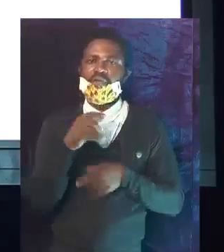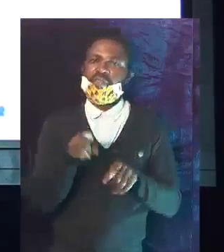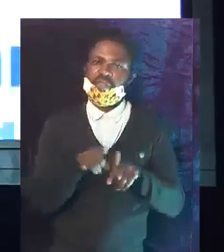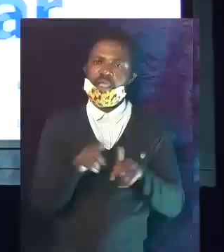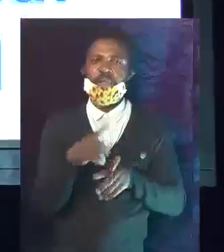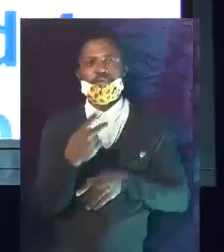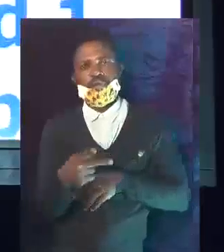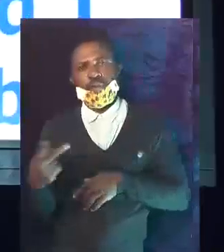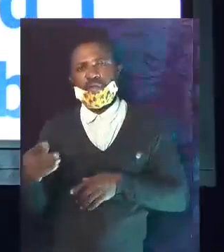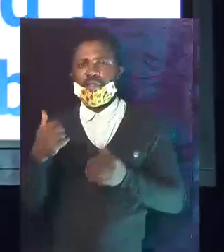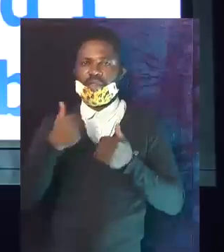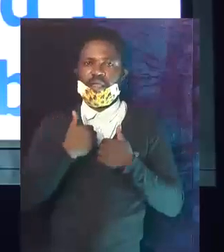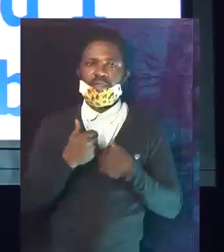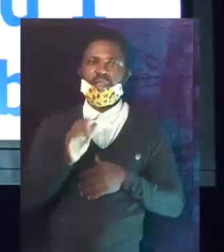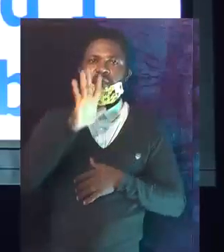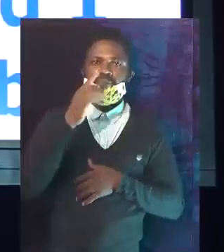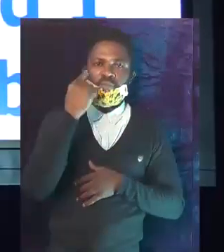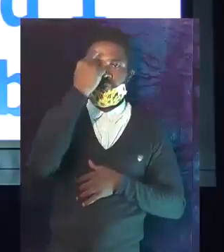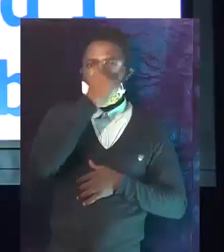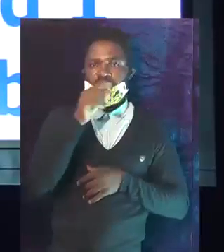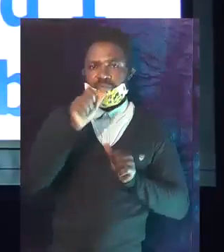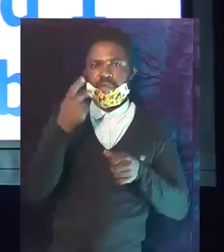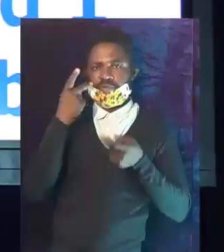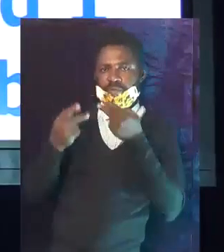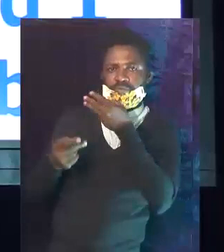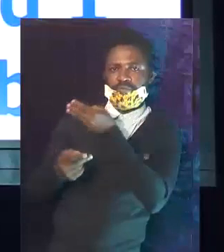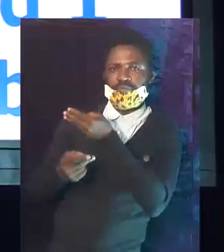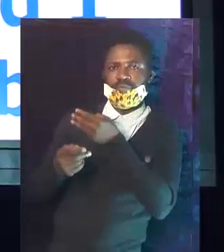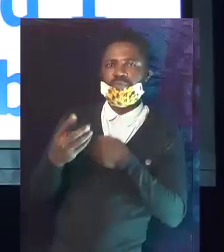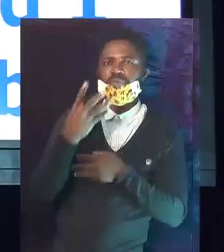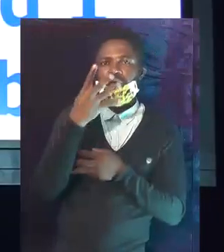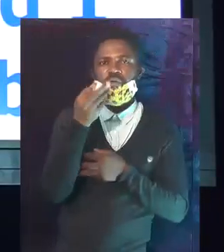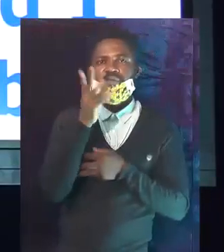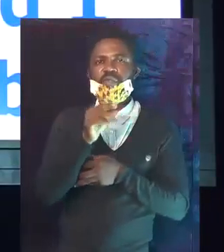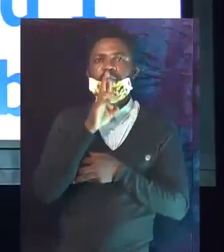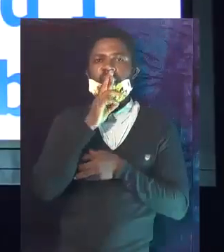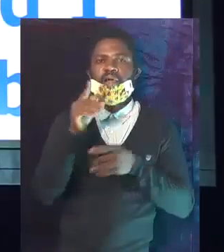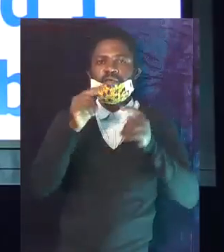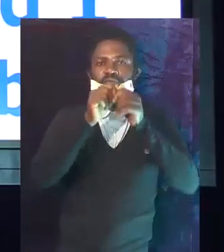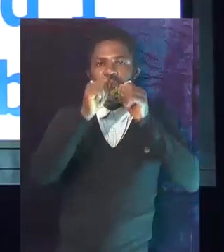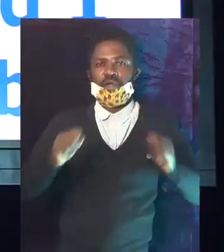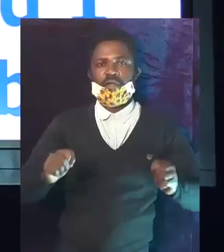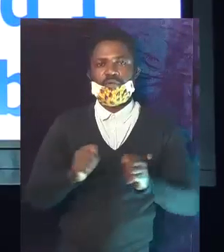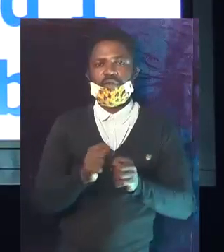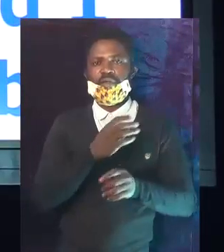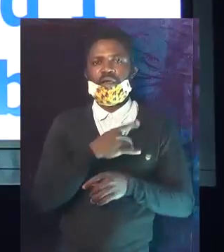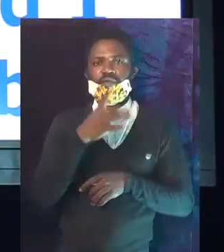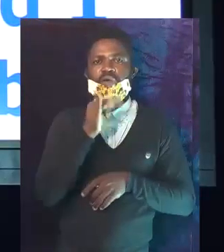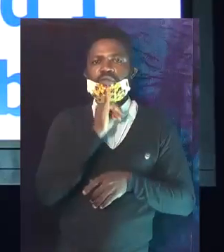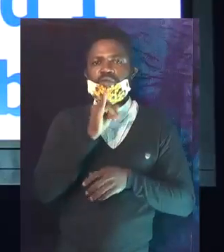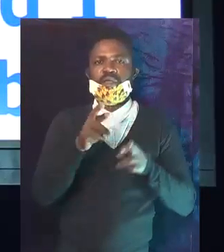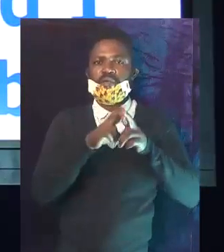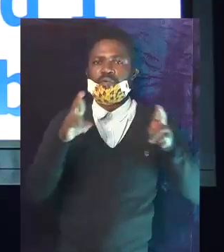go. It has 5 faces, and you can see them. 4 of them are triangular and 1 of them is a rectangular base. This is a rectangular